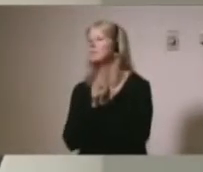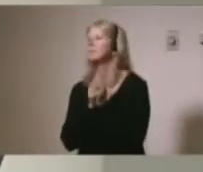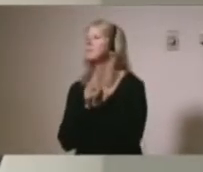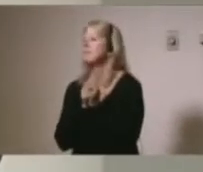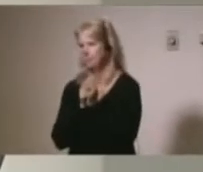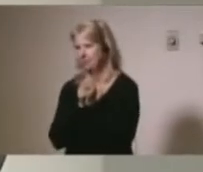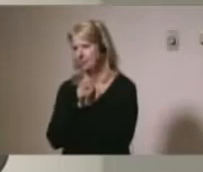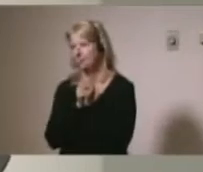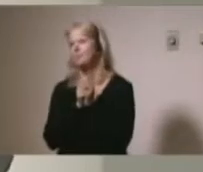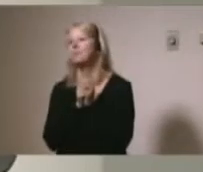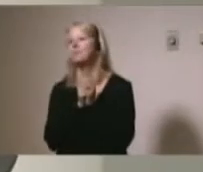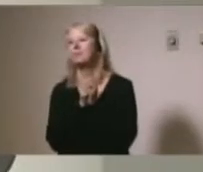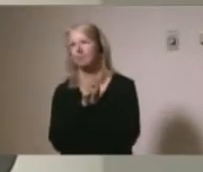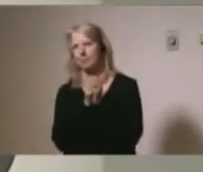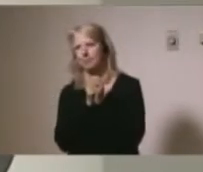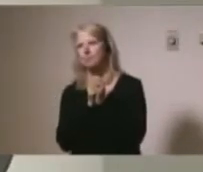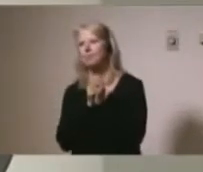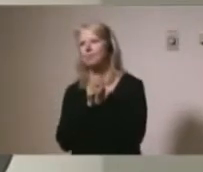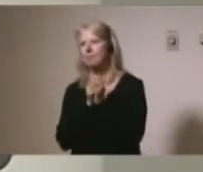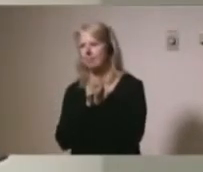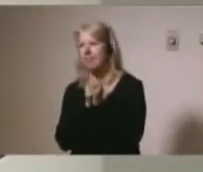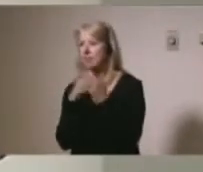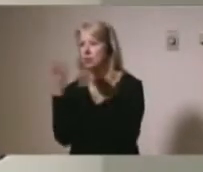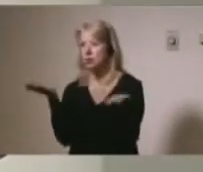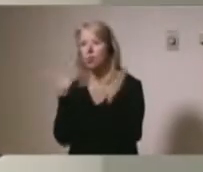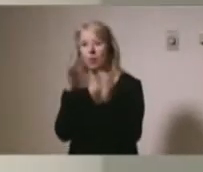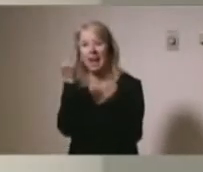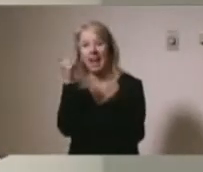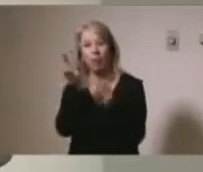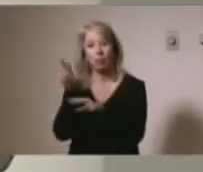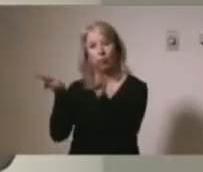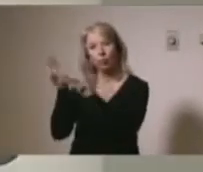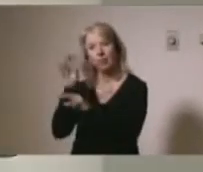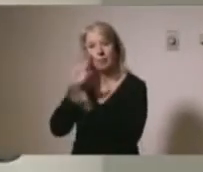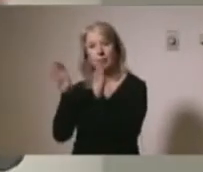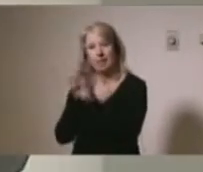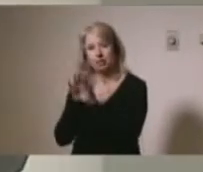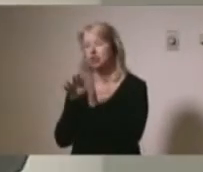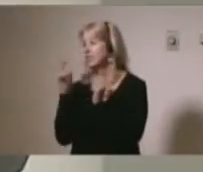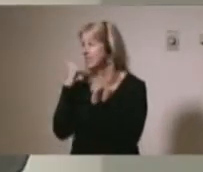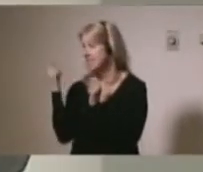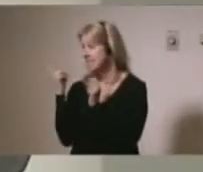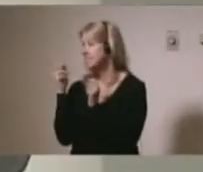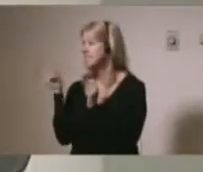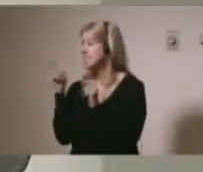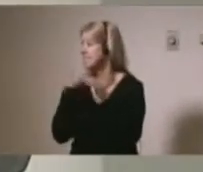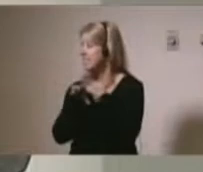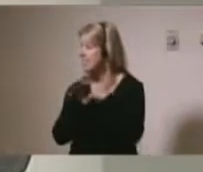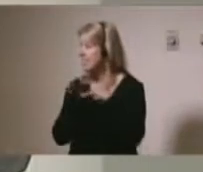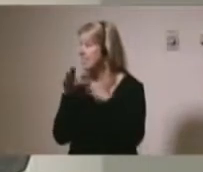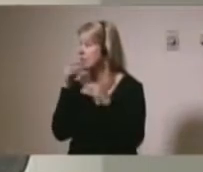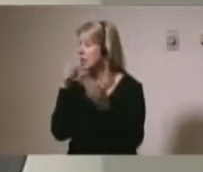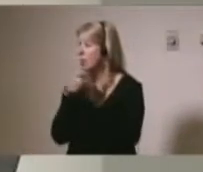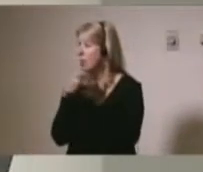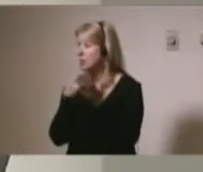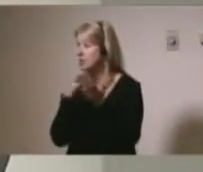that's what you'll get when you walk into a New Zealand Post Kiwi Bank branch. You'll get the